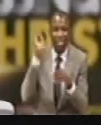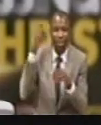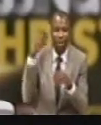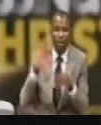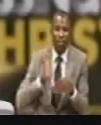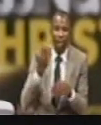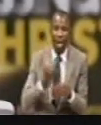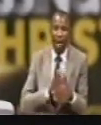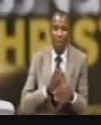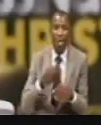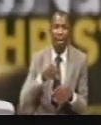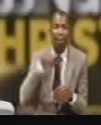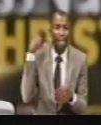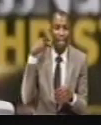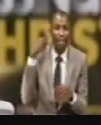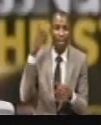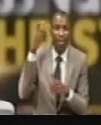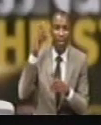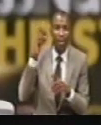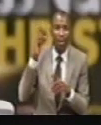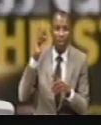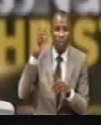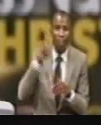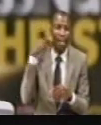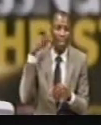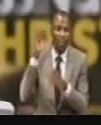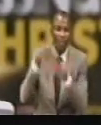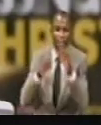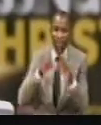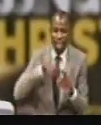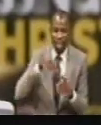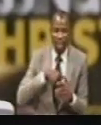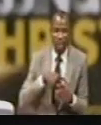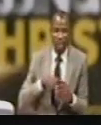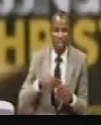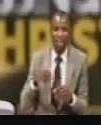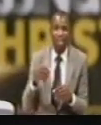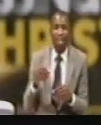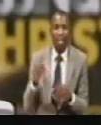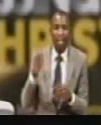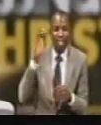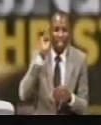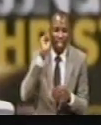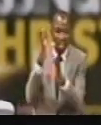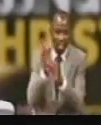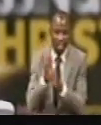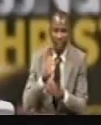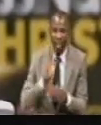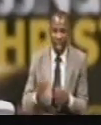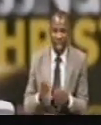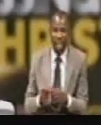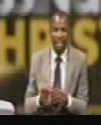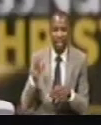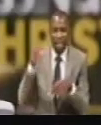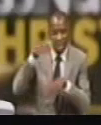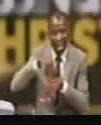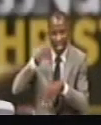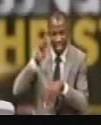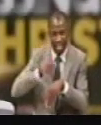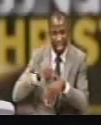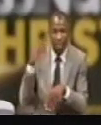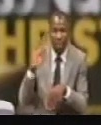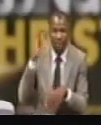Pastor Ajayi in Lagos concerning COVID, she received her own miracle. So at the time